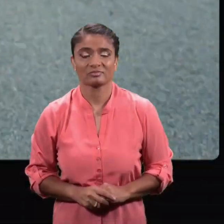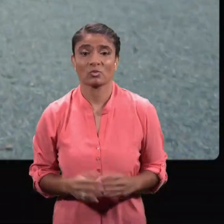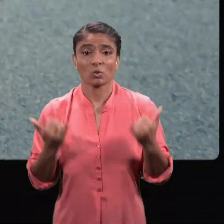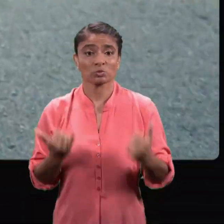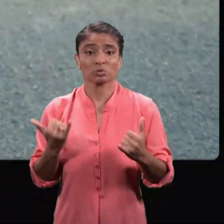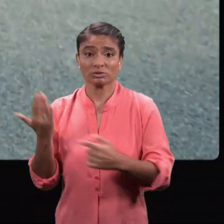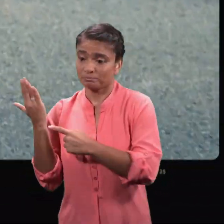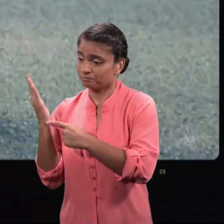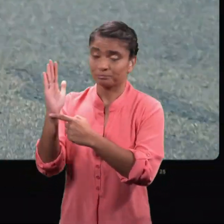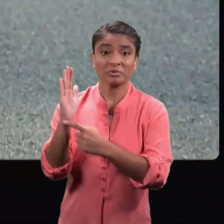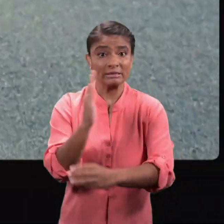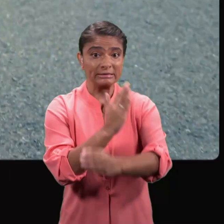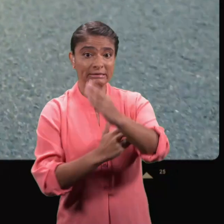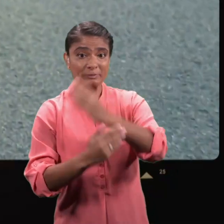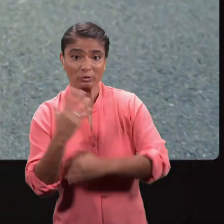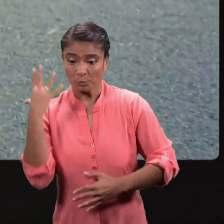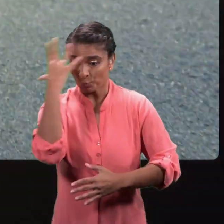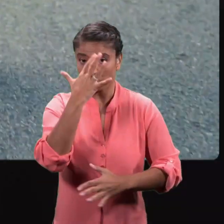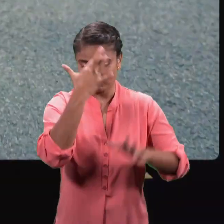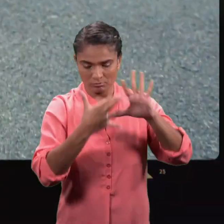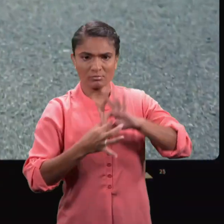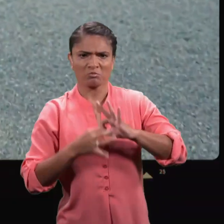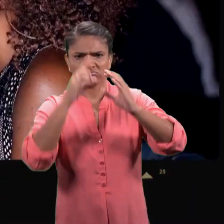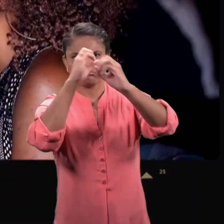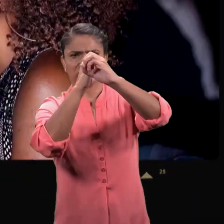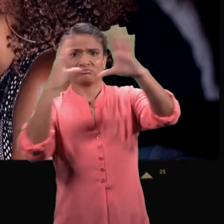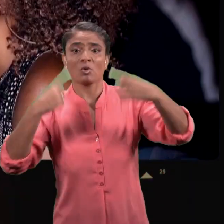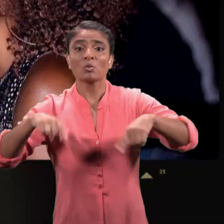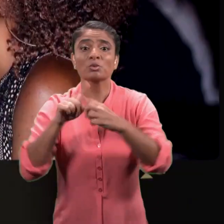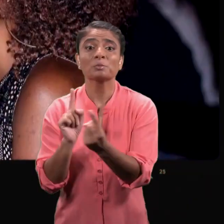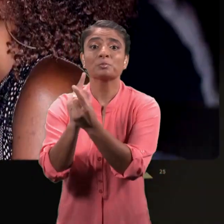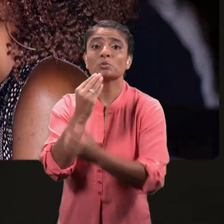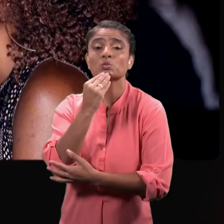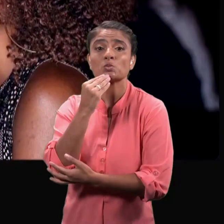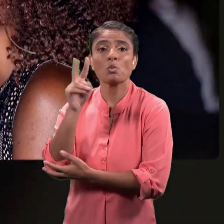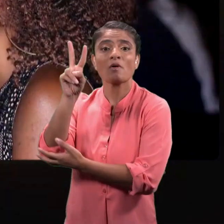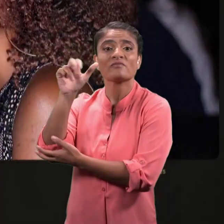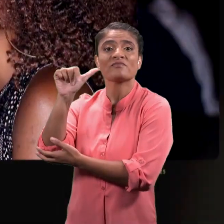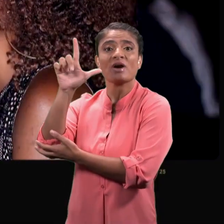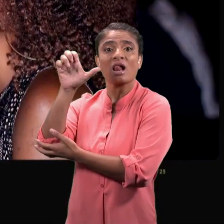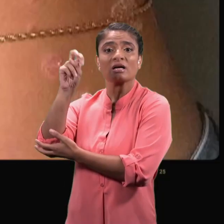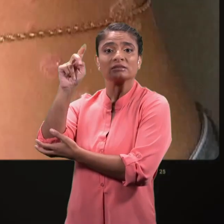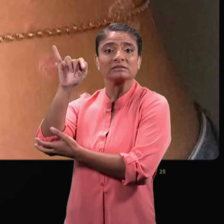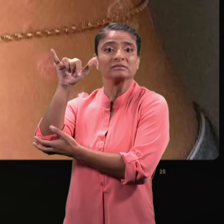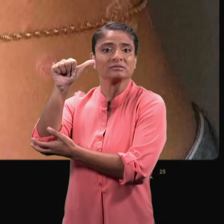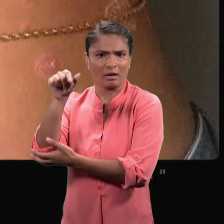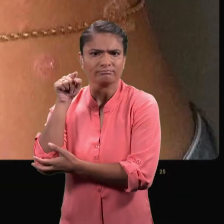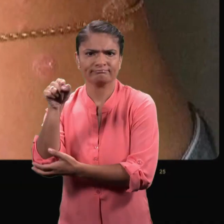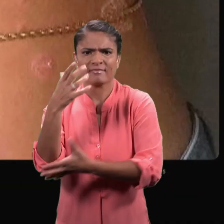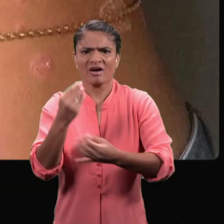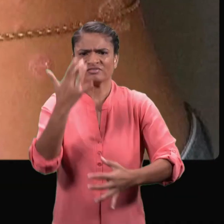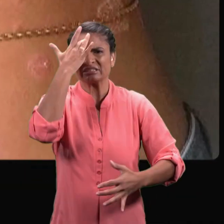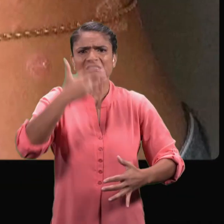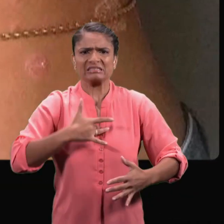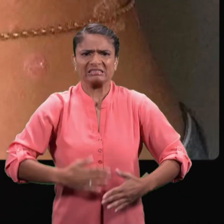In today's program, Disability and Beauty Through a Social Lens, we meet Valentine Mabaso, who has been living with scars as